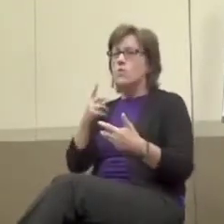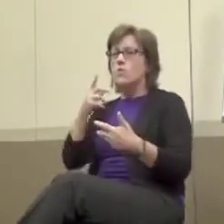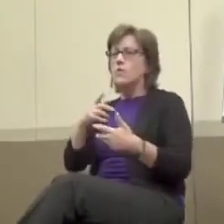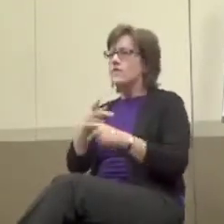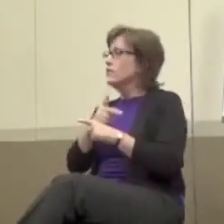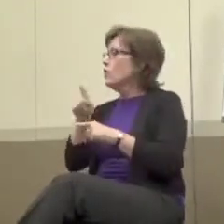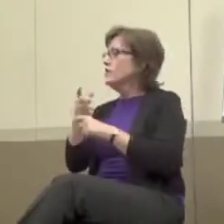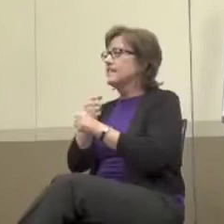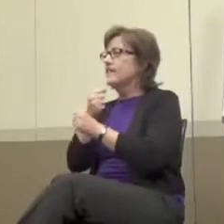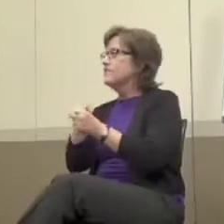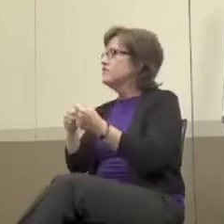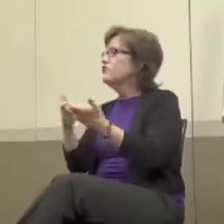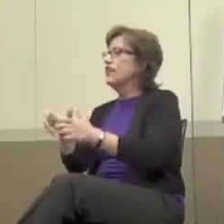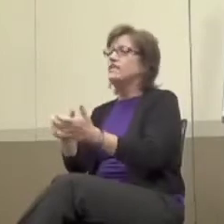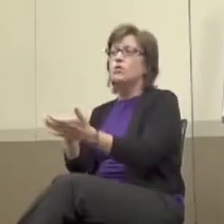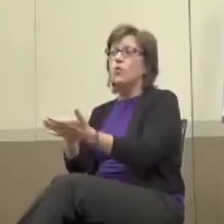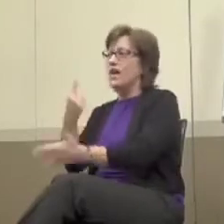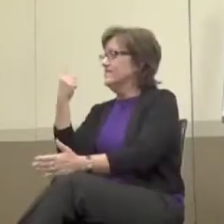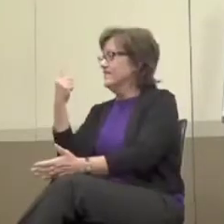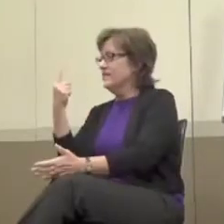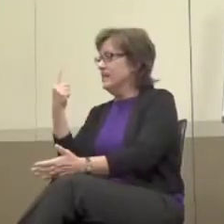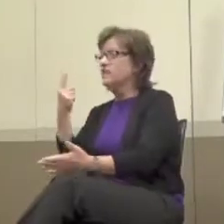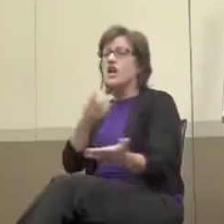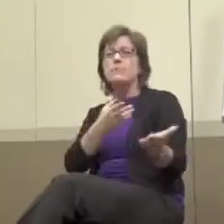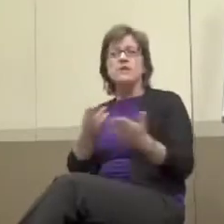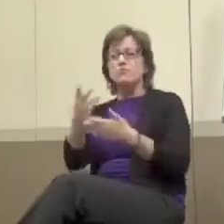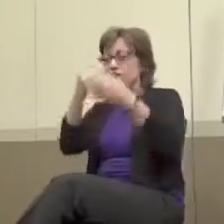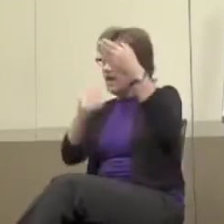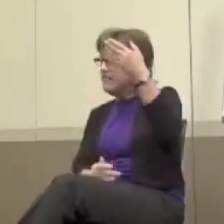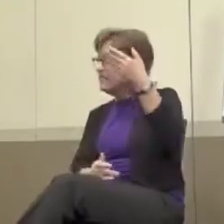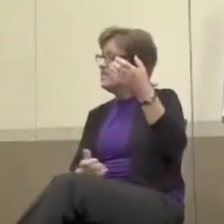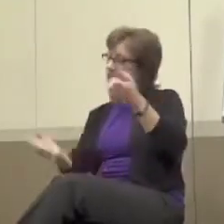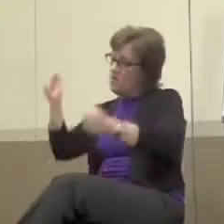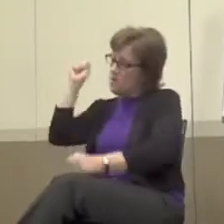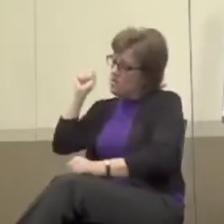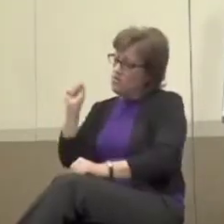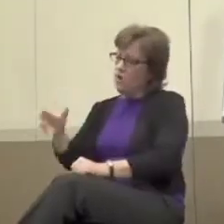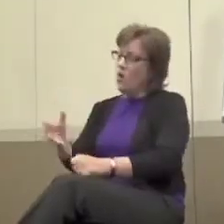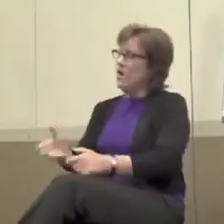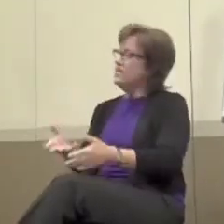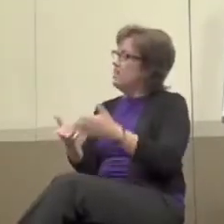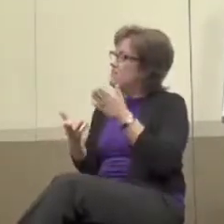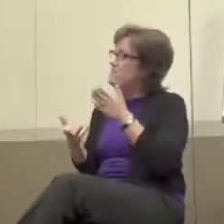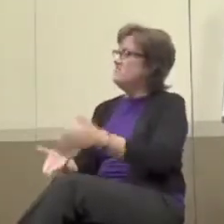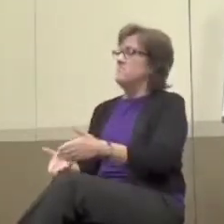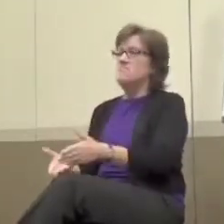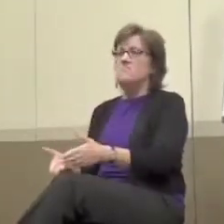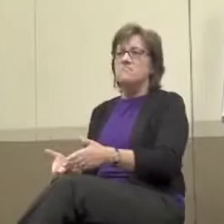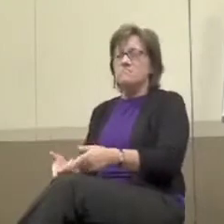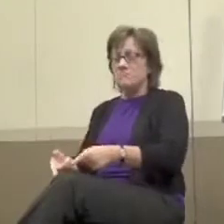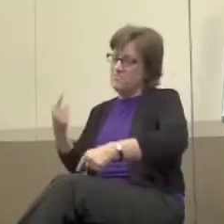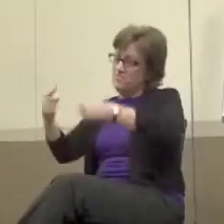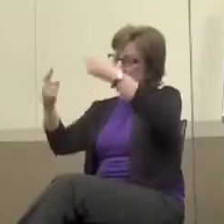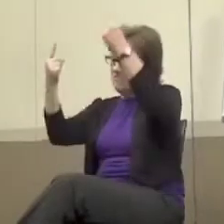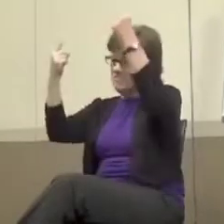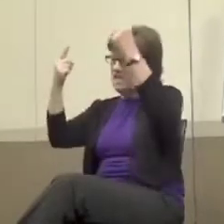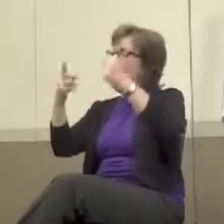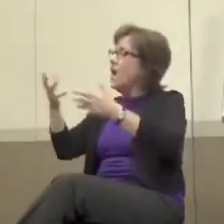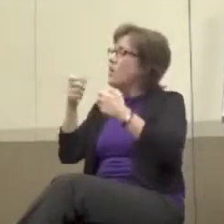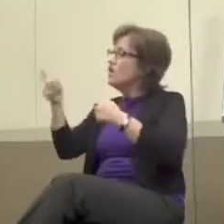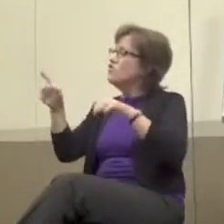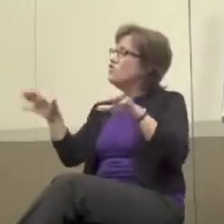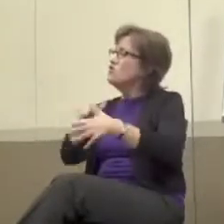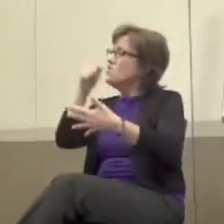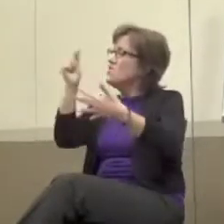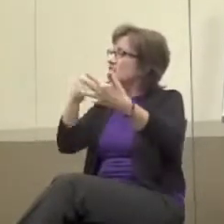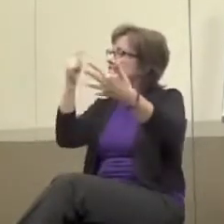chance once. So we're going to bring our list and we throw it down on the table there, and that's when we have the argument. And I want you to do this